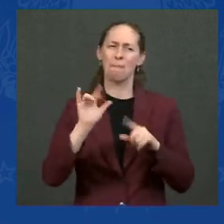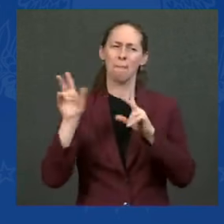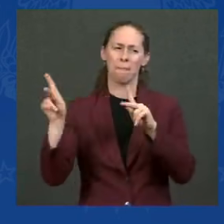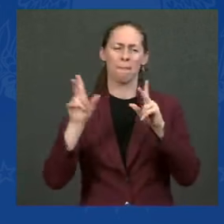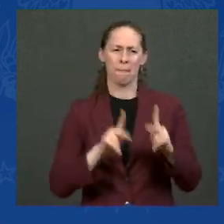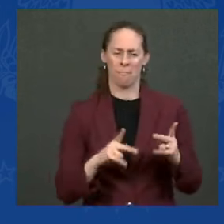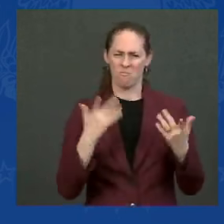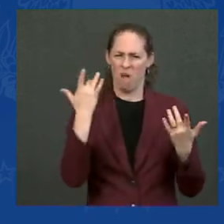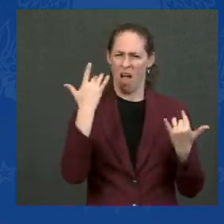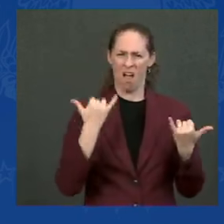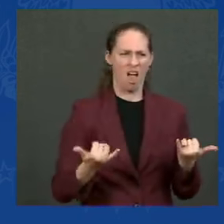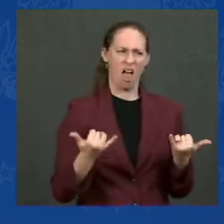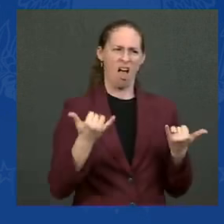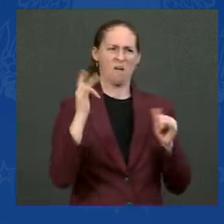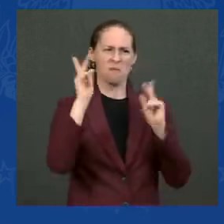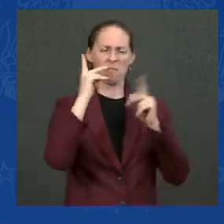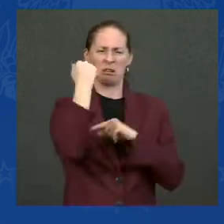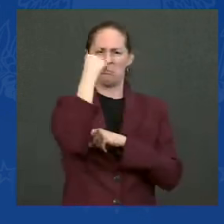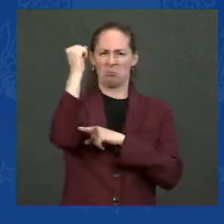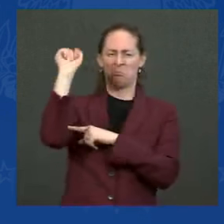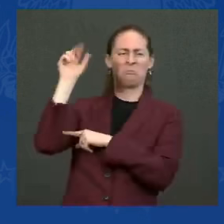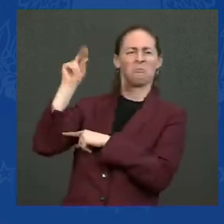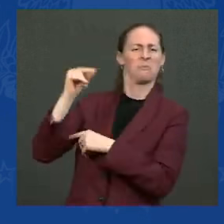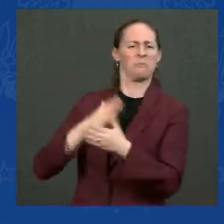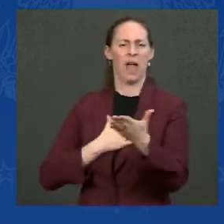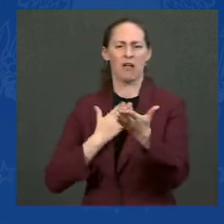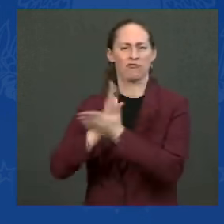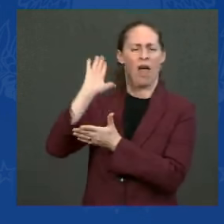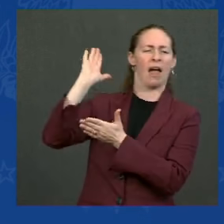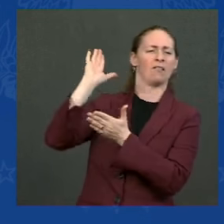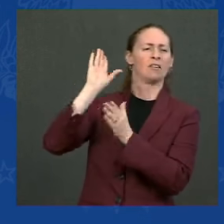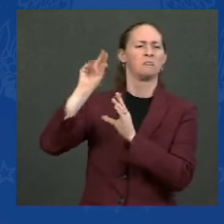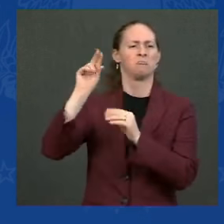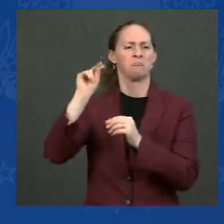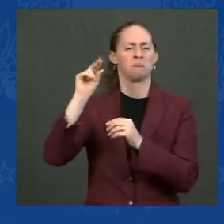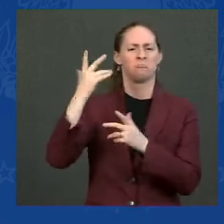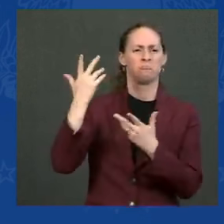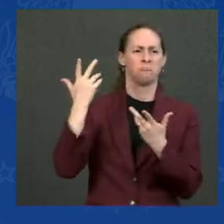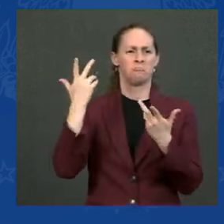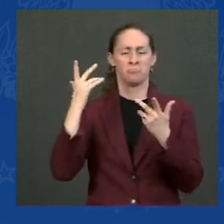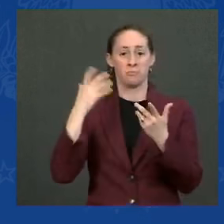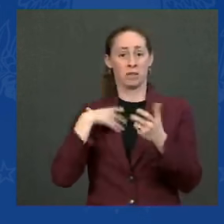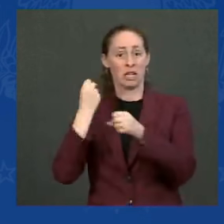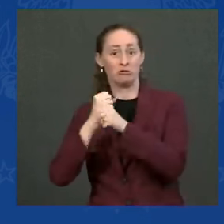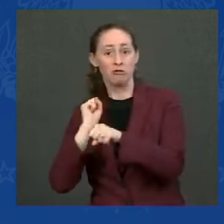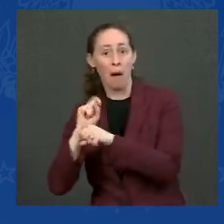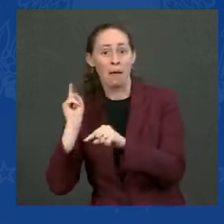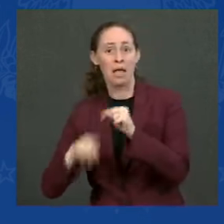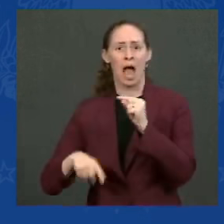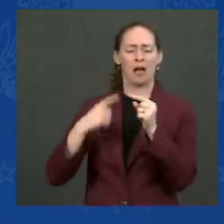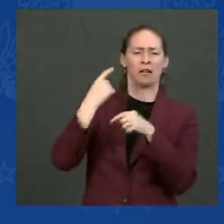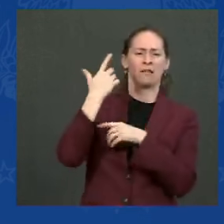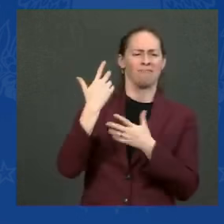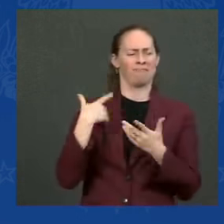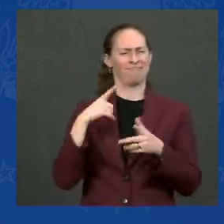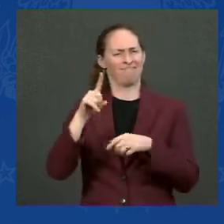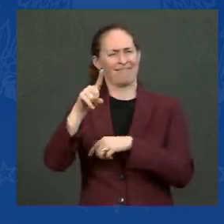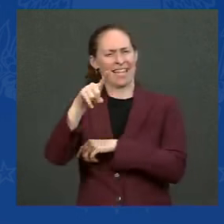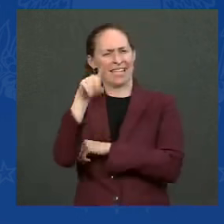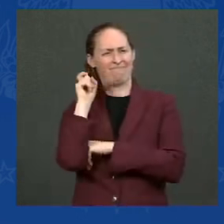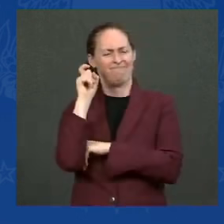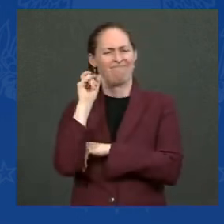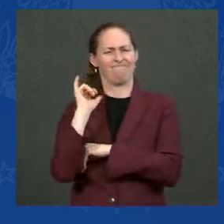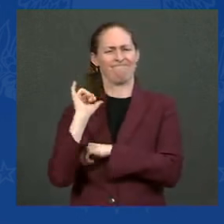no violation of your right to be able to go to school or get a job, to have, et cetera. But now, it's a great cause